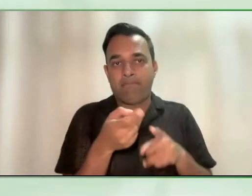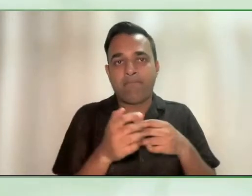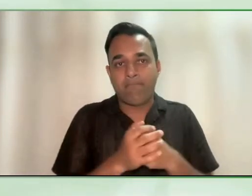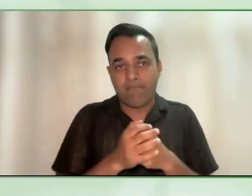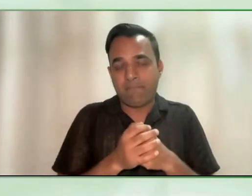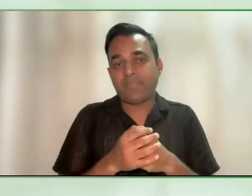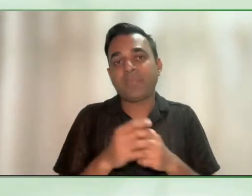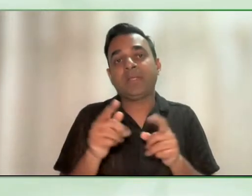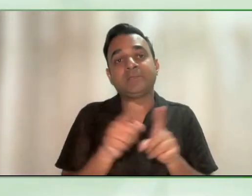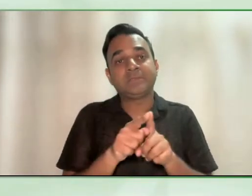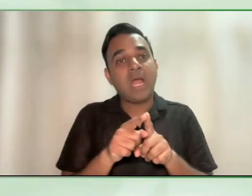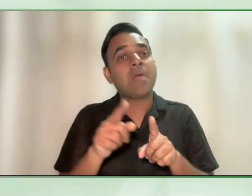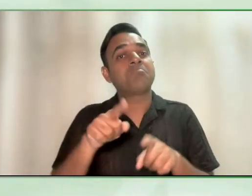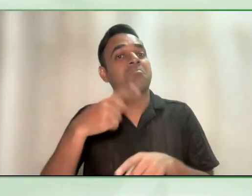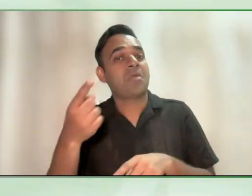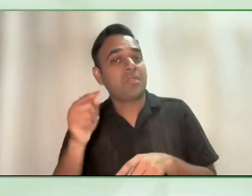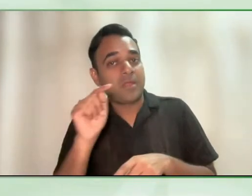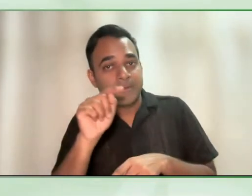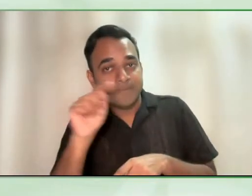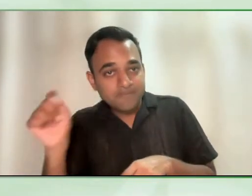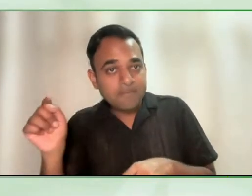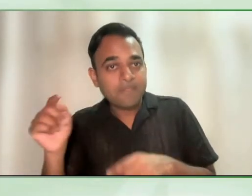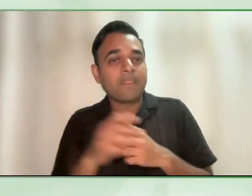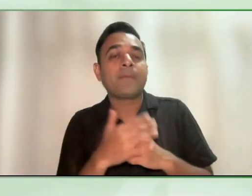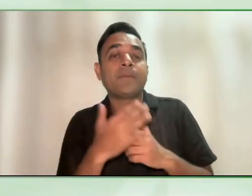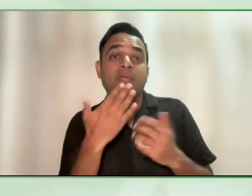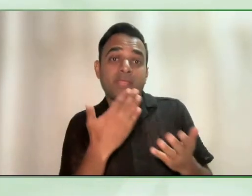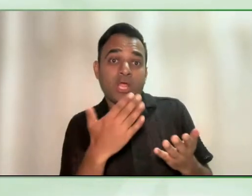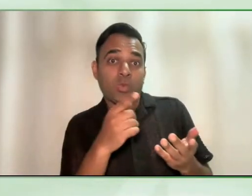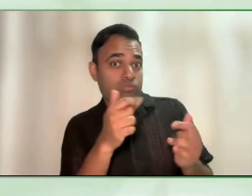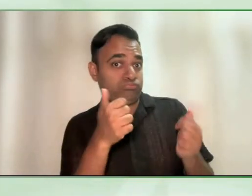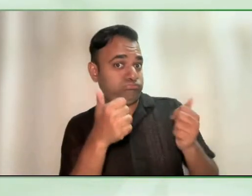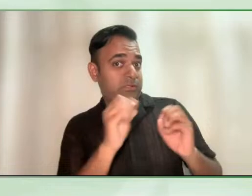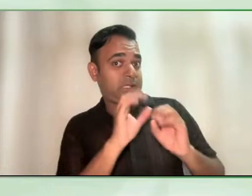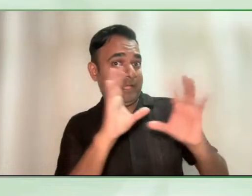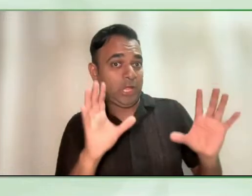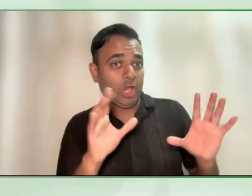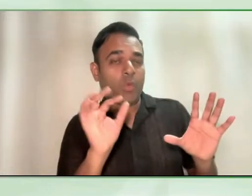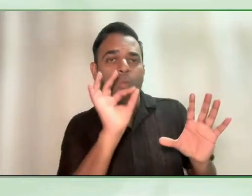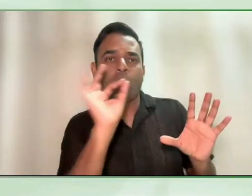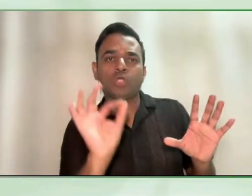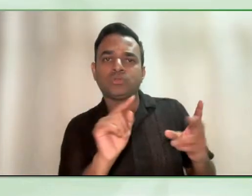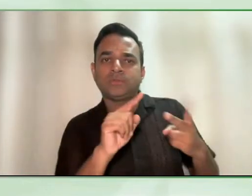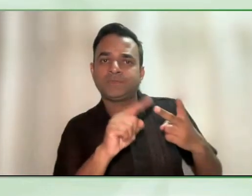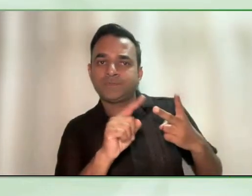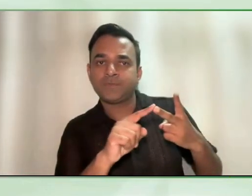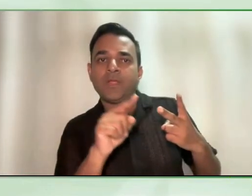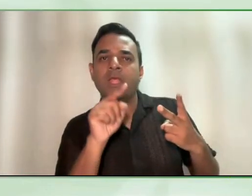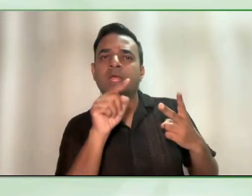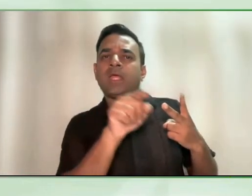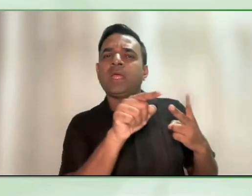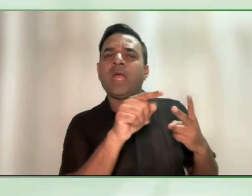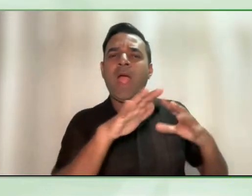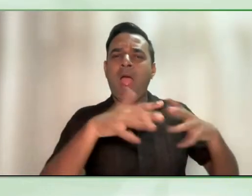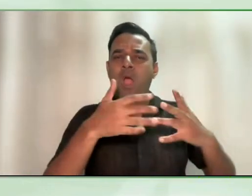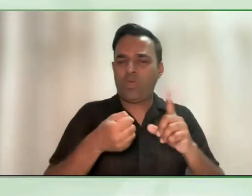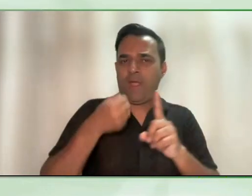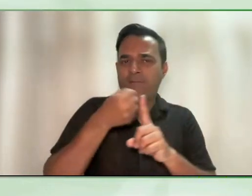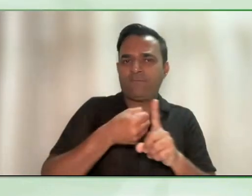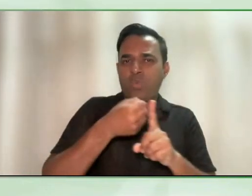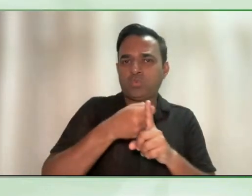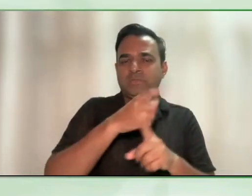Well, that's an excellent question, and that goes to the heart of the matter, Tom, as you would do. From the top